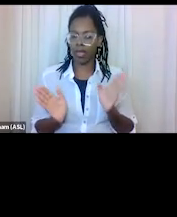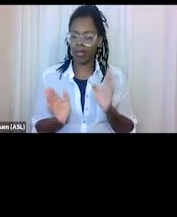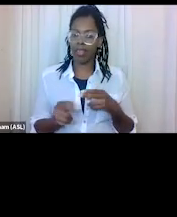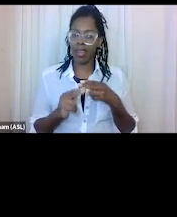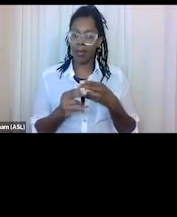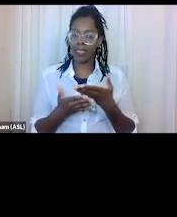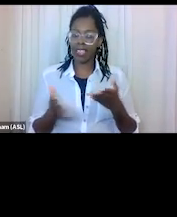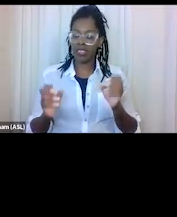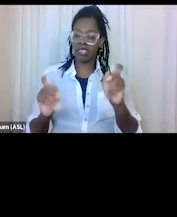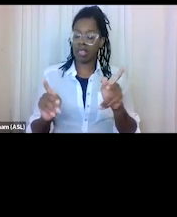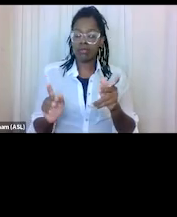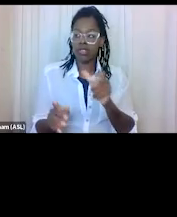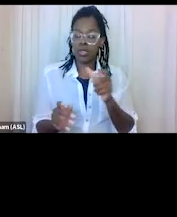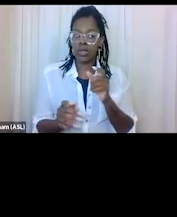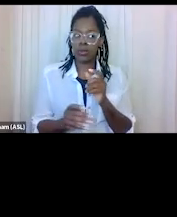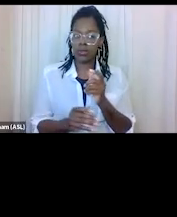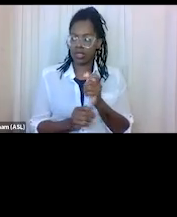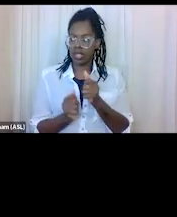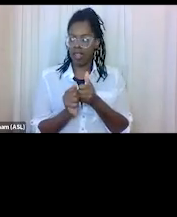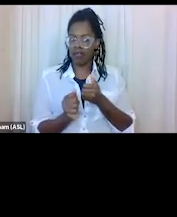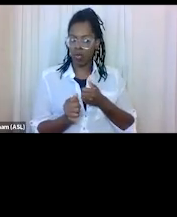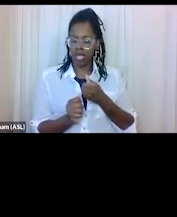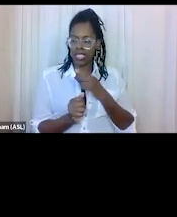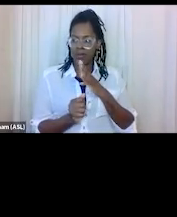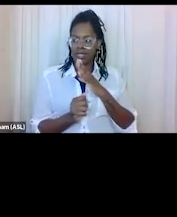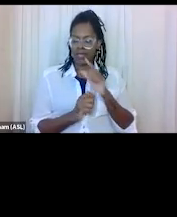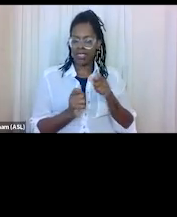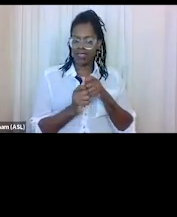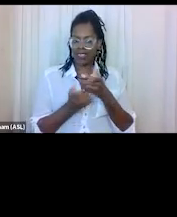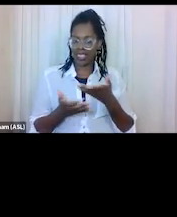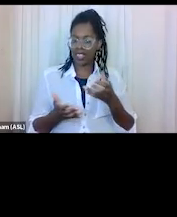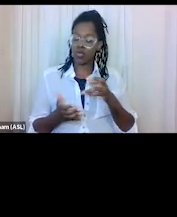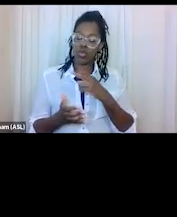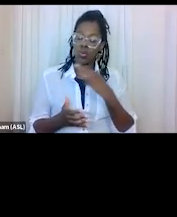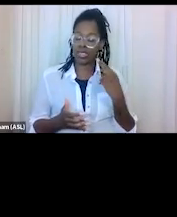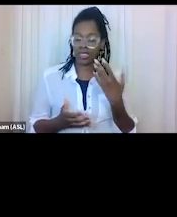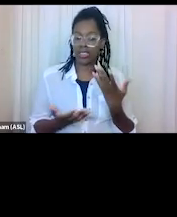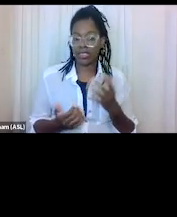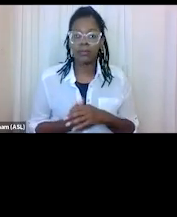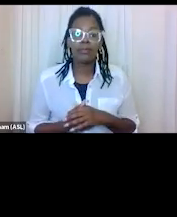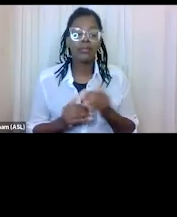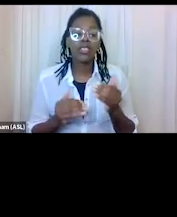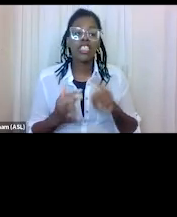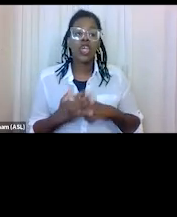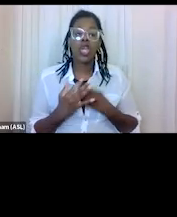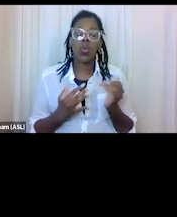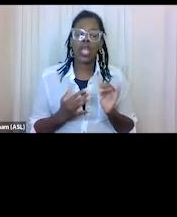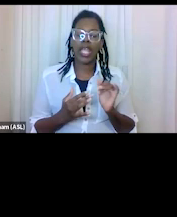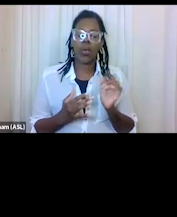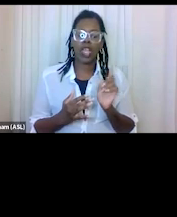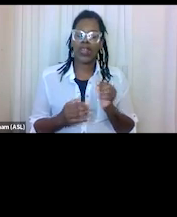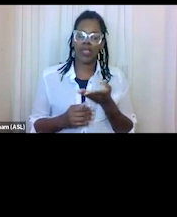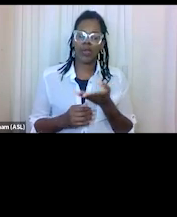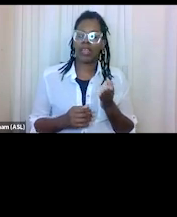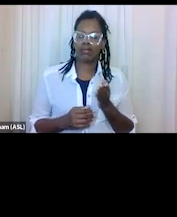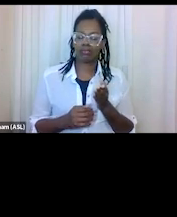okay, and you don't have to shy away from naming risk factors. And then starting where they're at and offering psychoeducation to build